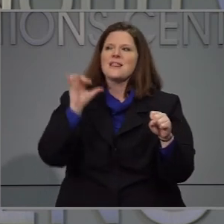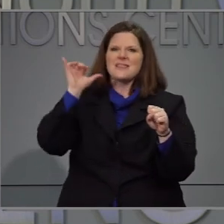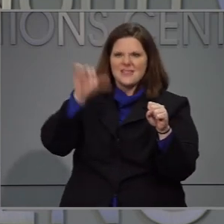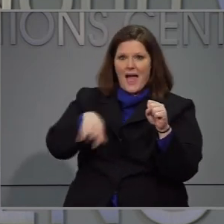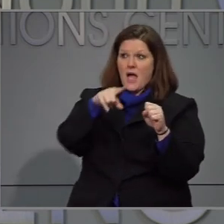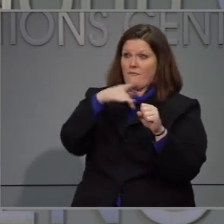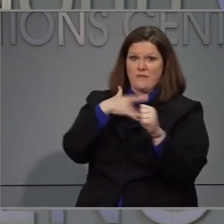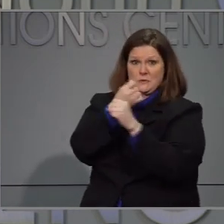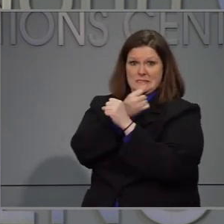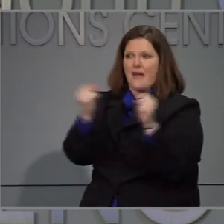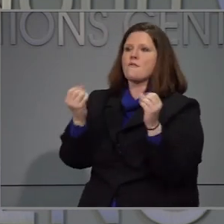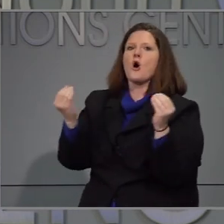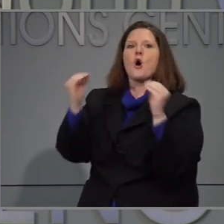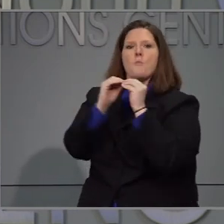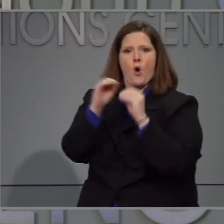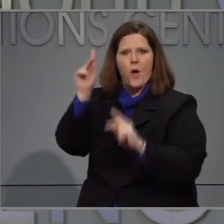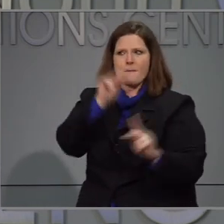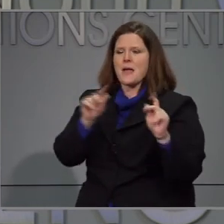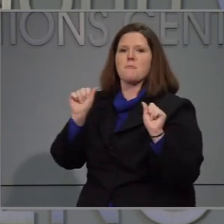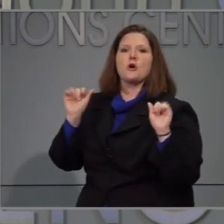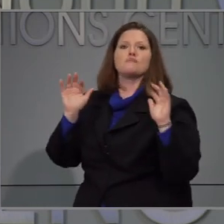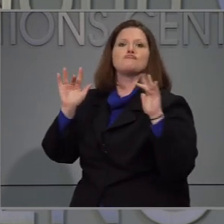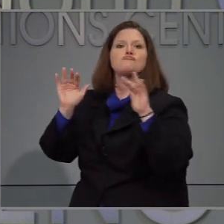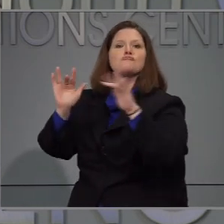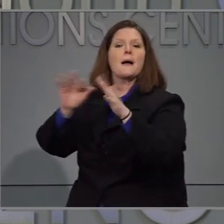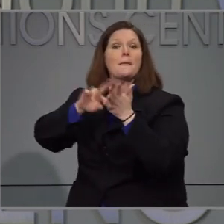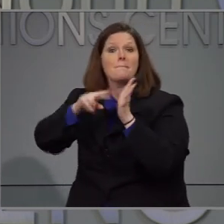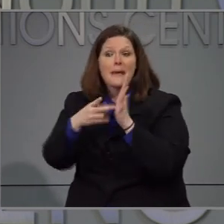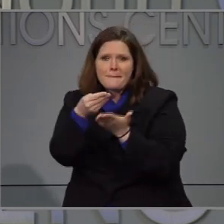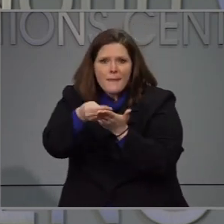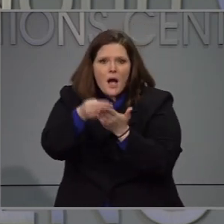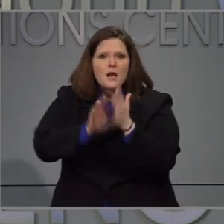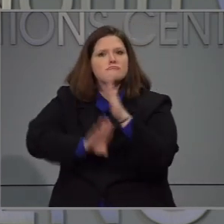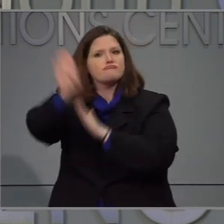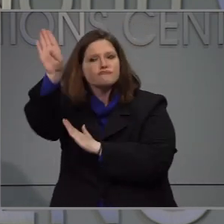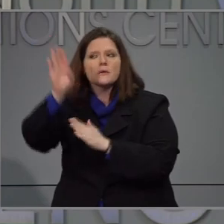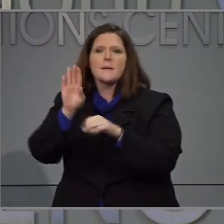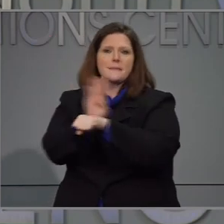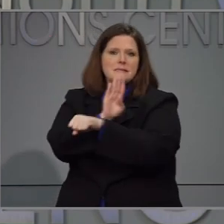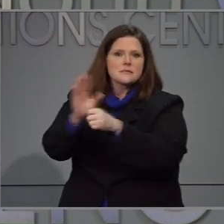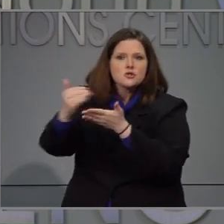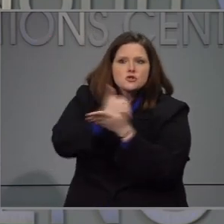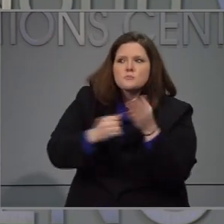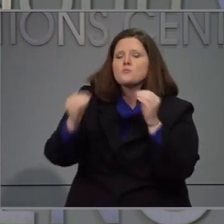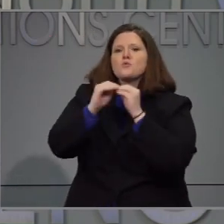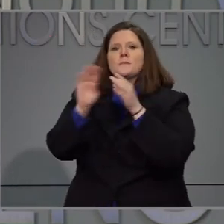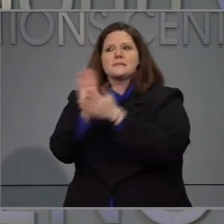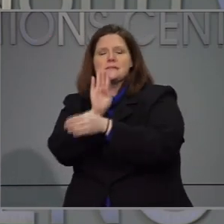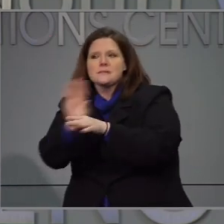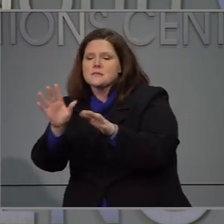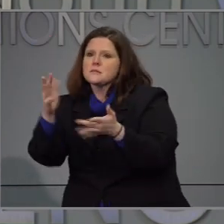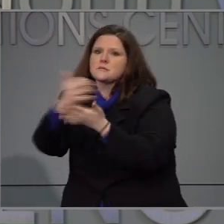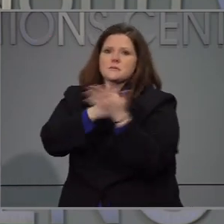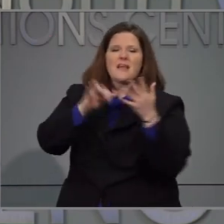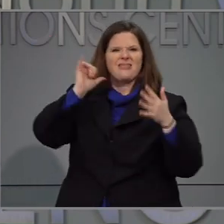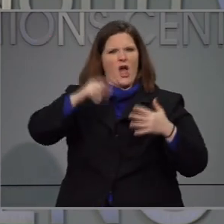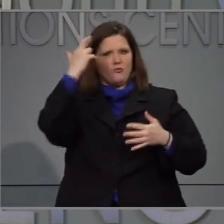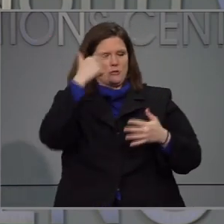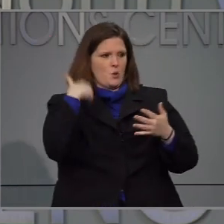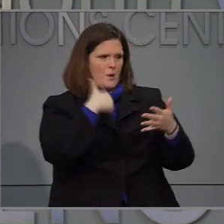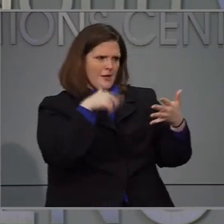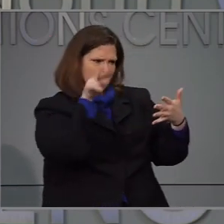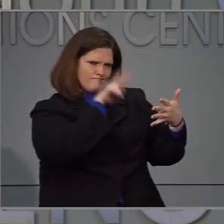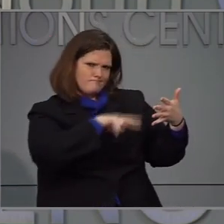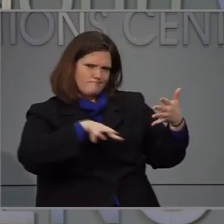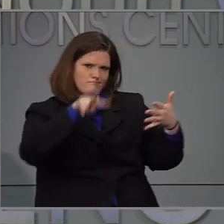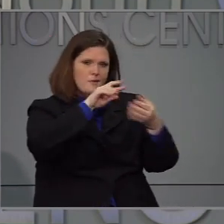three phases to make sure people understand that we're looking at the science. As for releasing positives